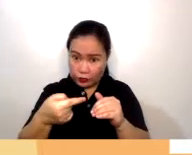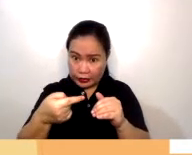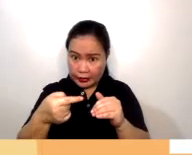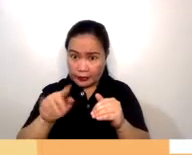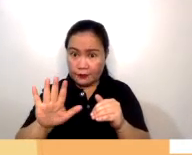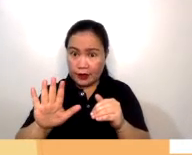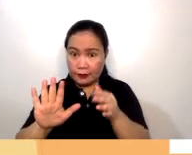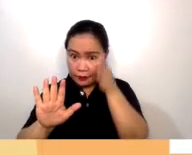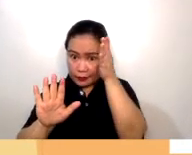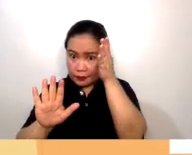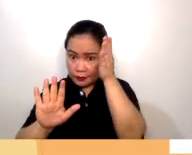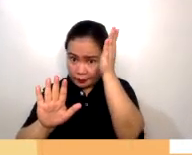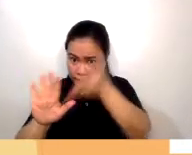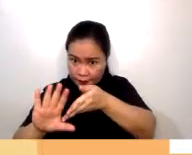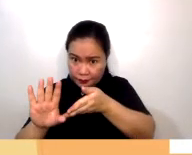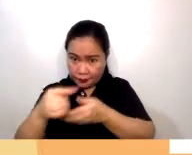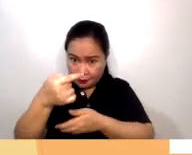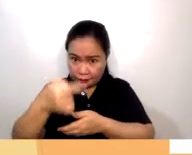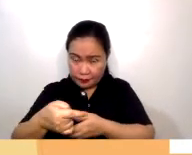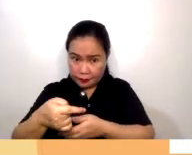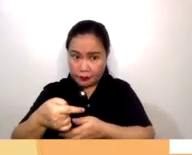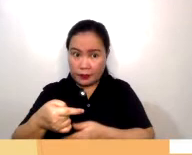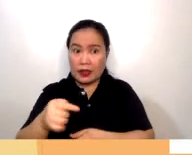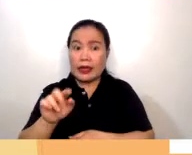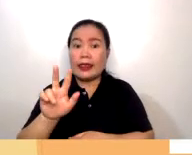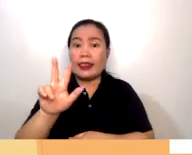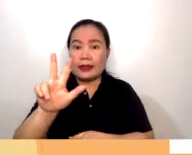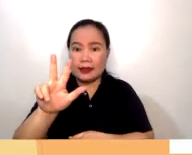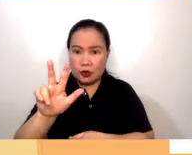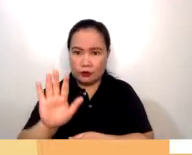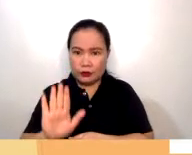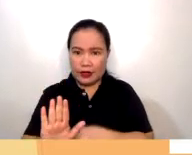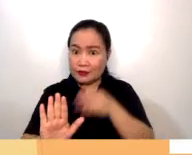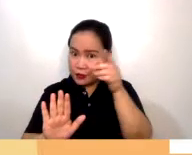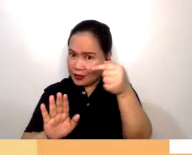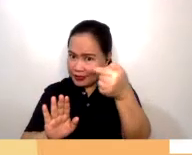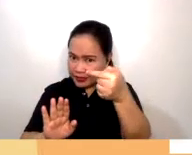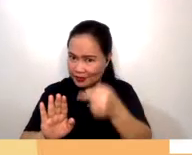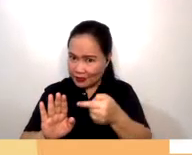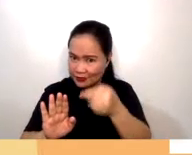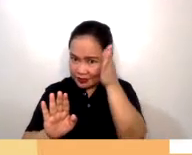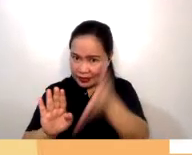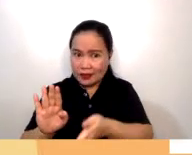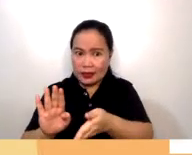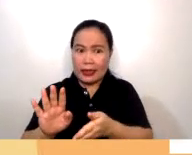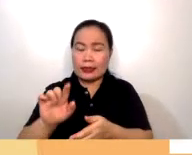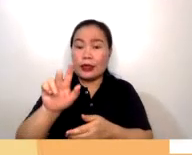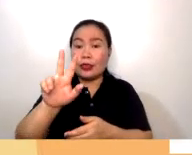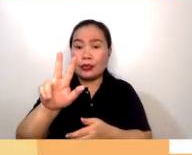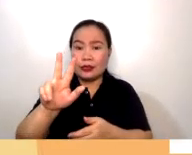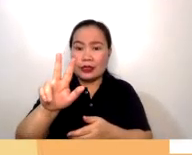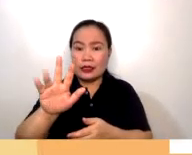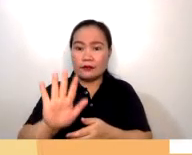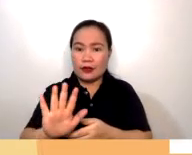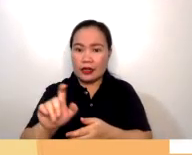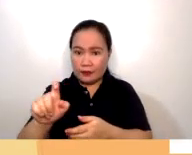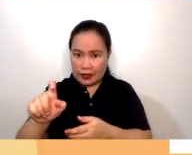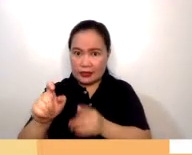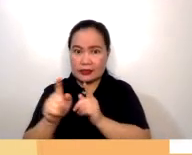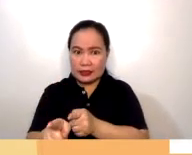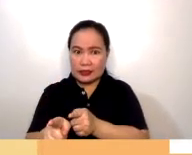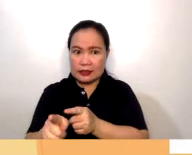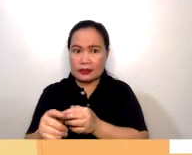over negative 5 is equal to 3 over 5x. And then